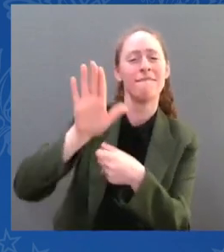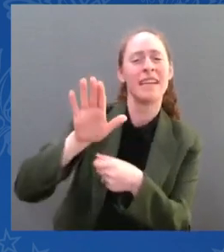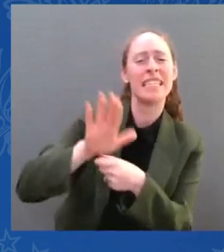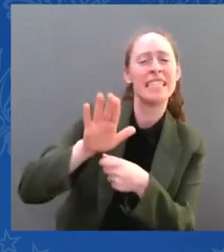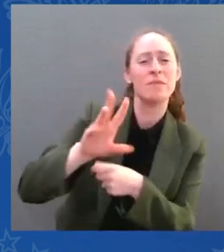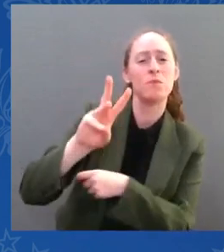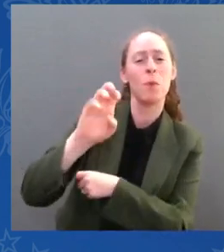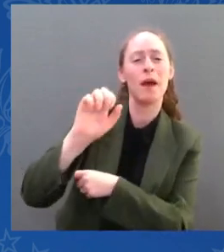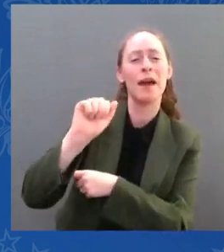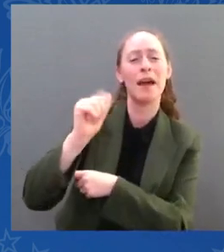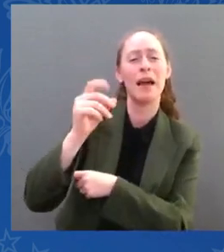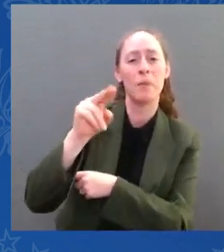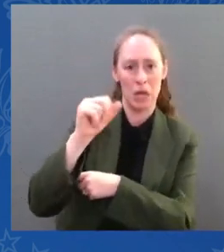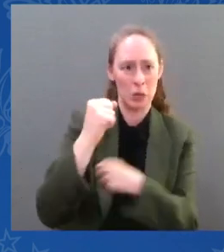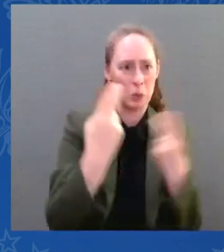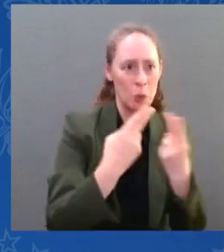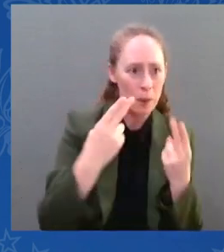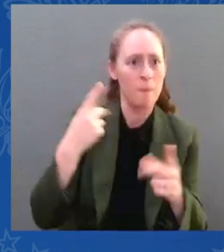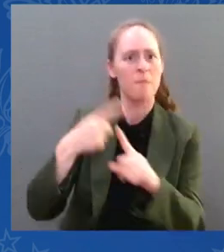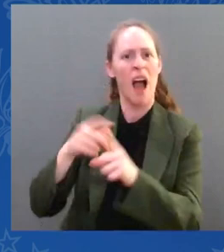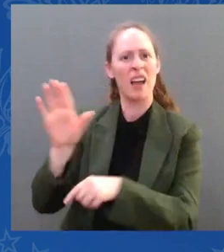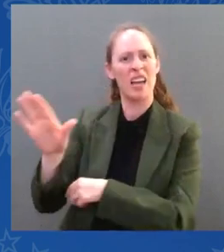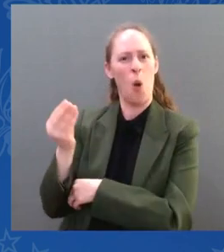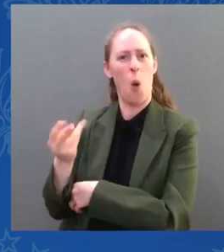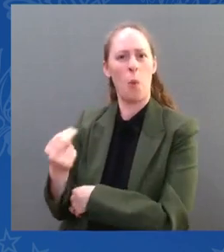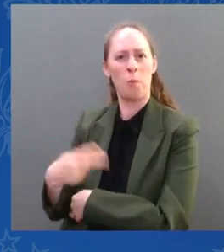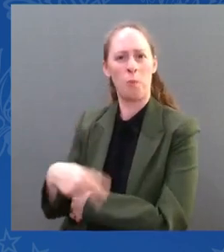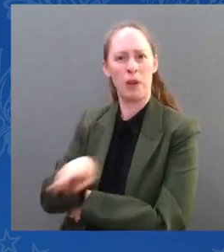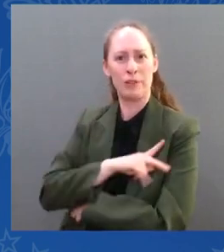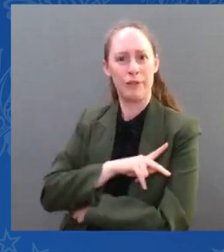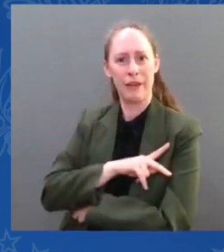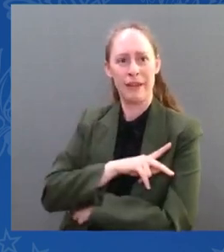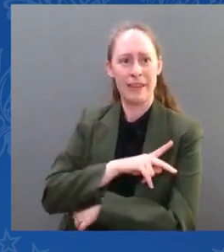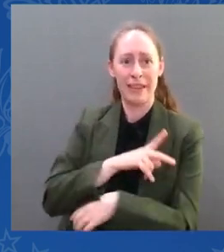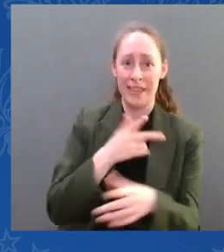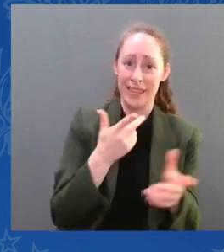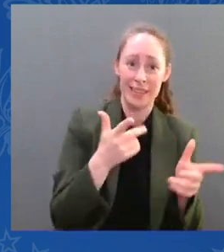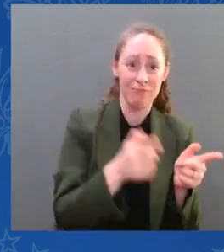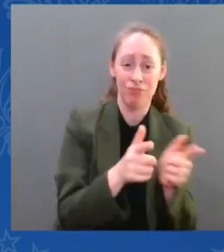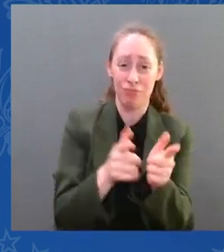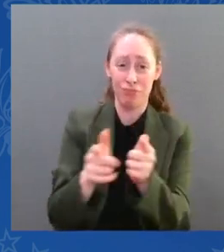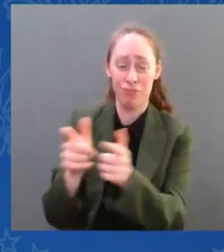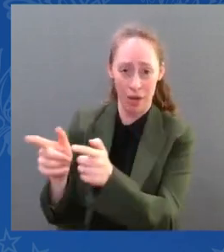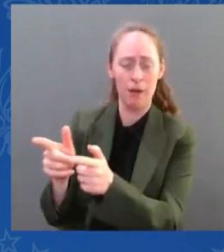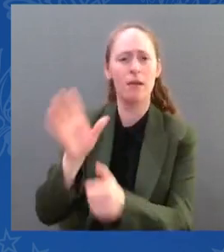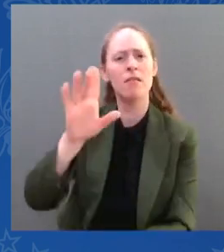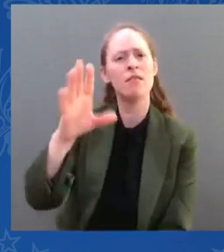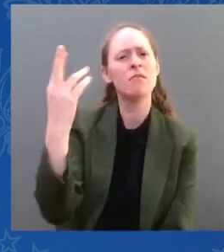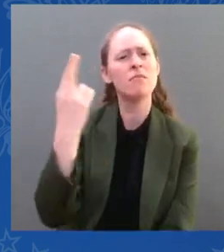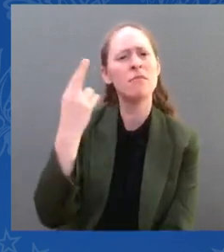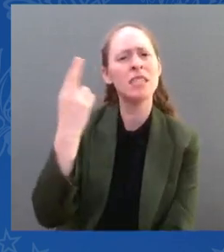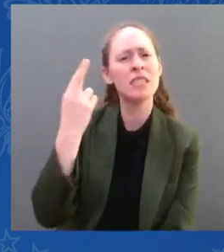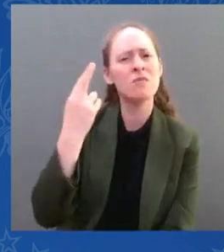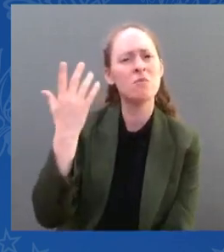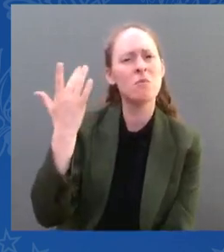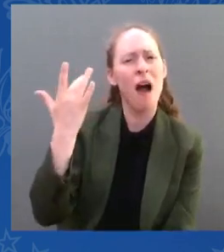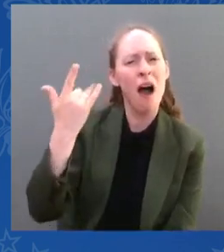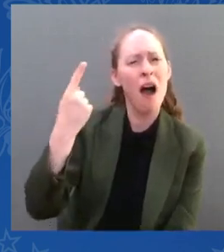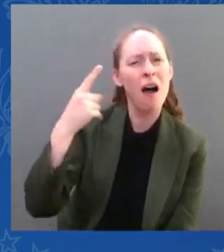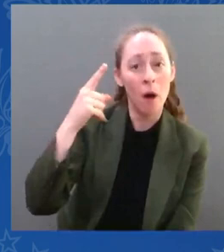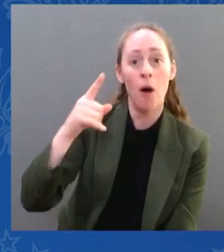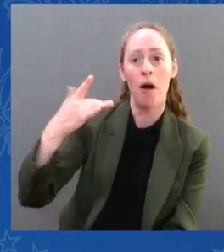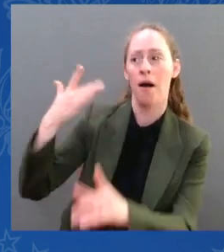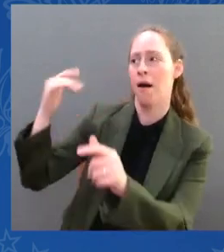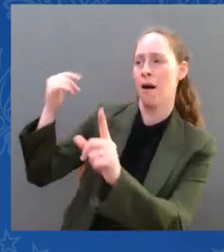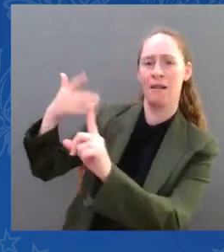place of relative safety for the injured men behind the tank to take cover. He provided battlefield updates